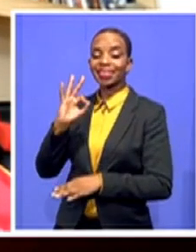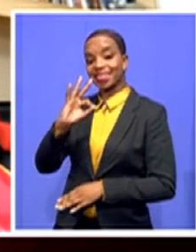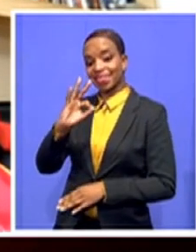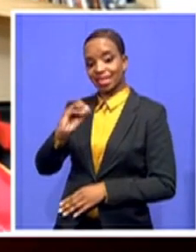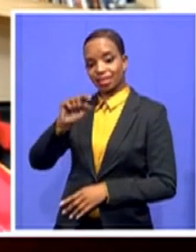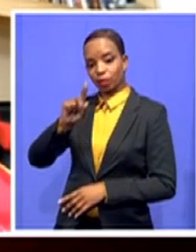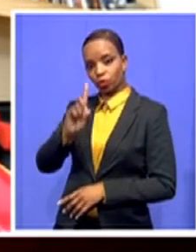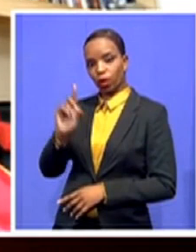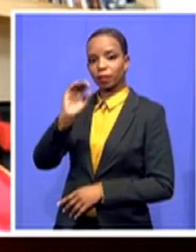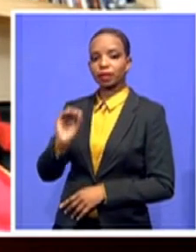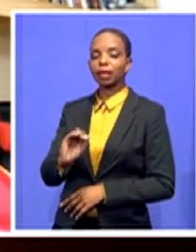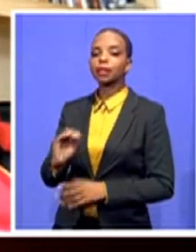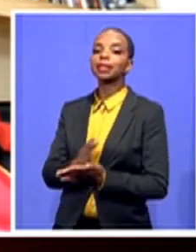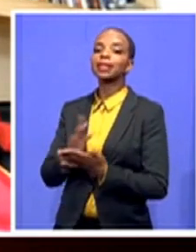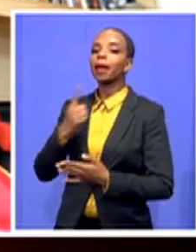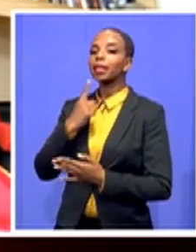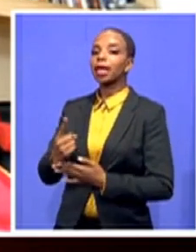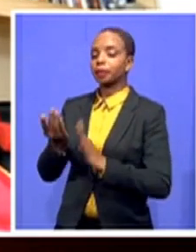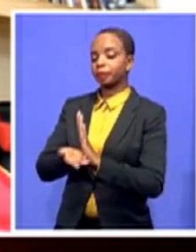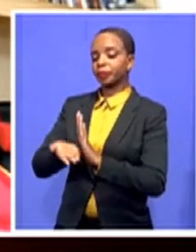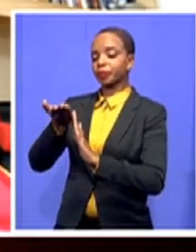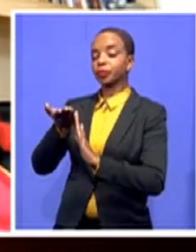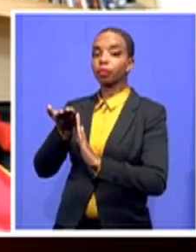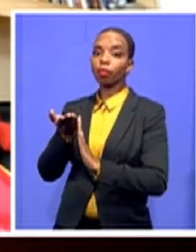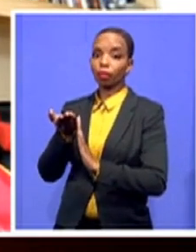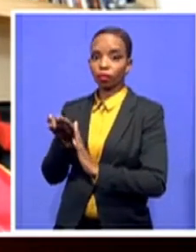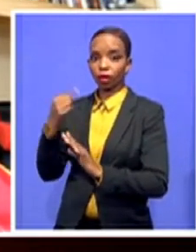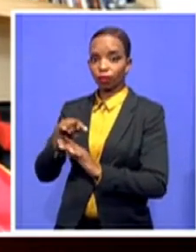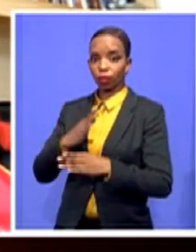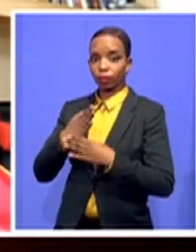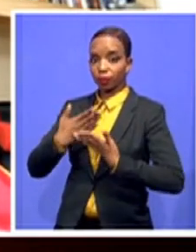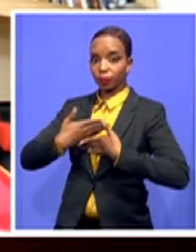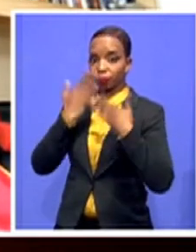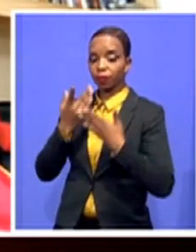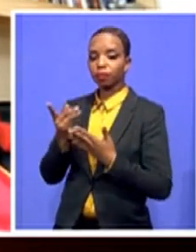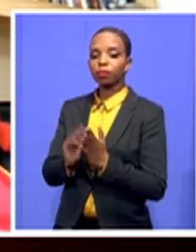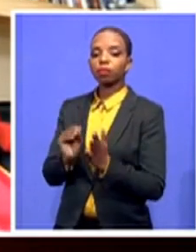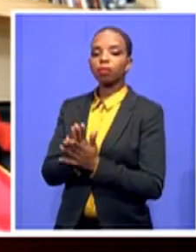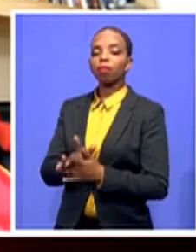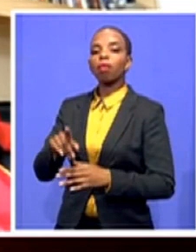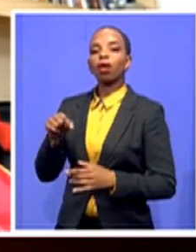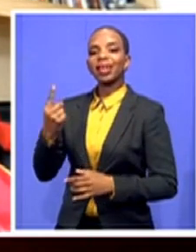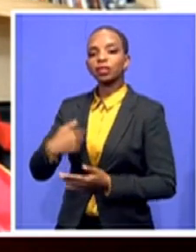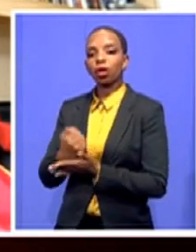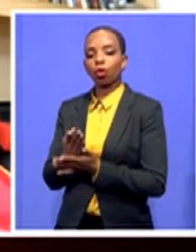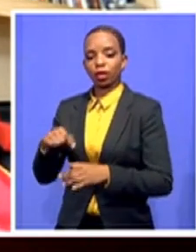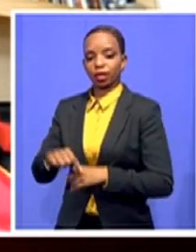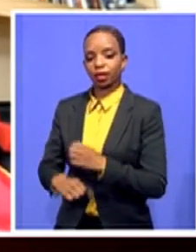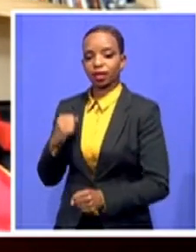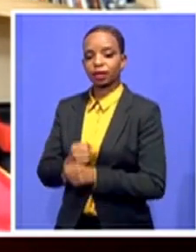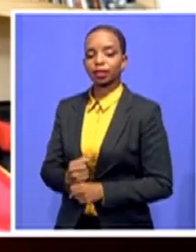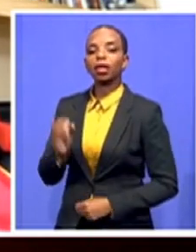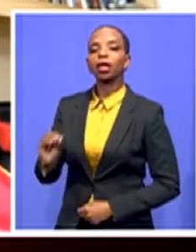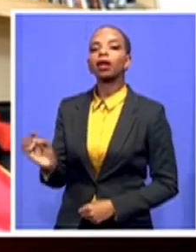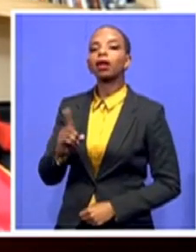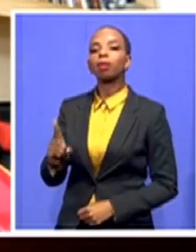in the unemployment rate has been recorded in the first quarter of this year, a more significant rise in unemployment is expected in